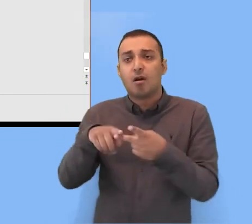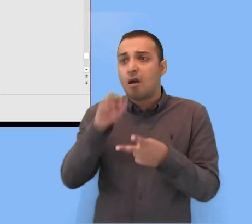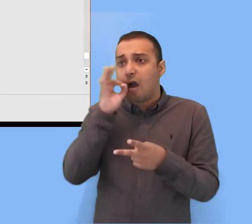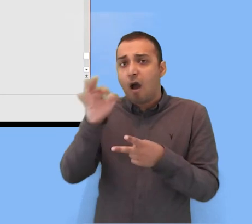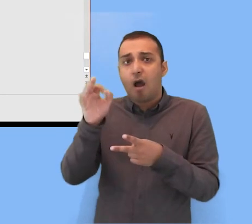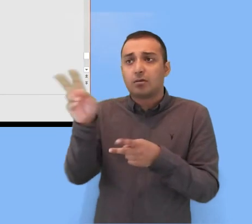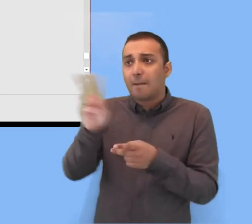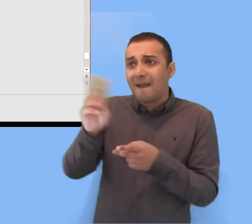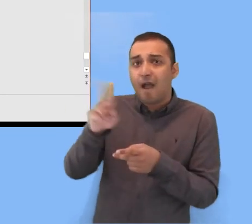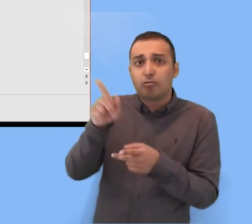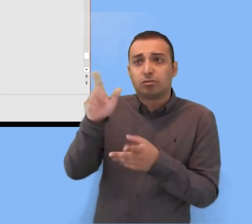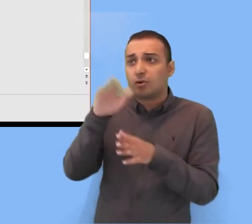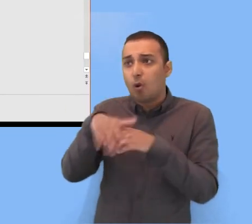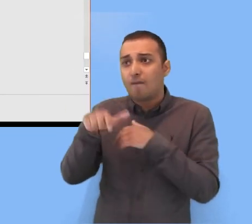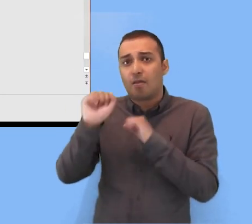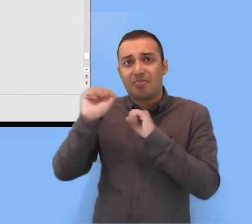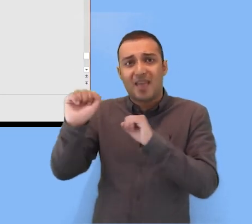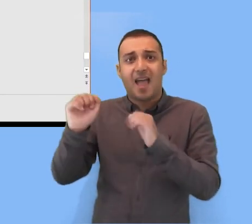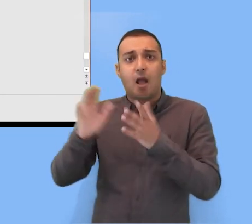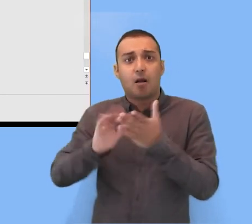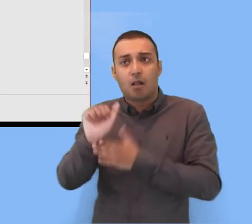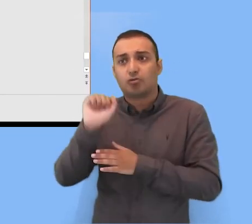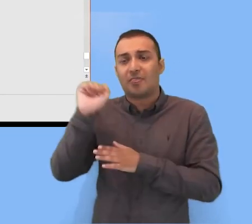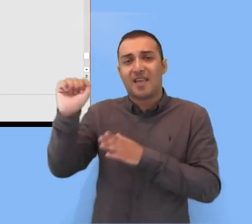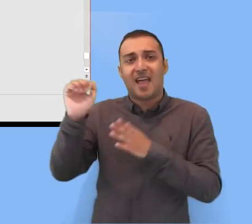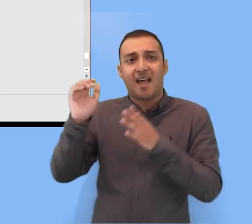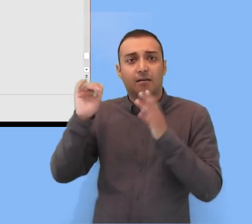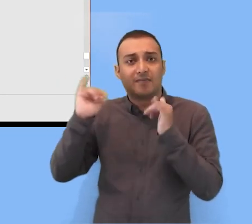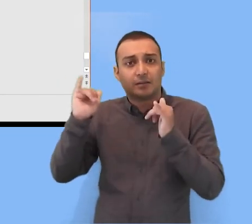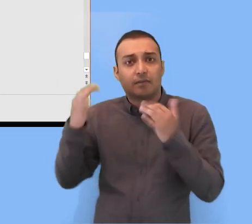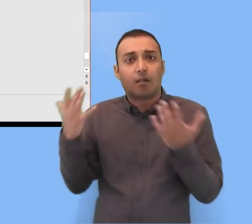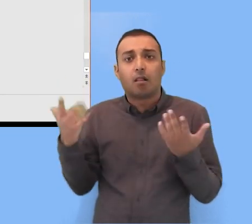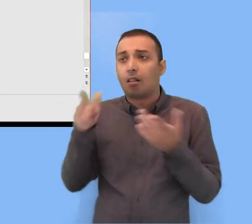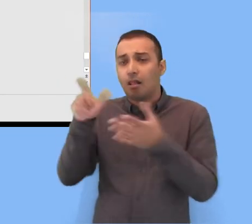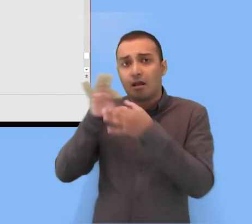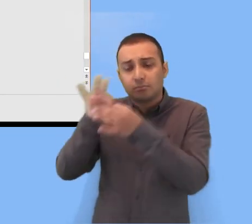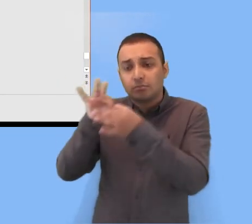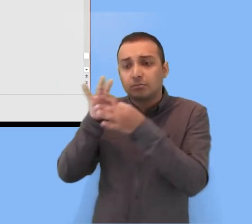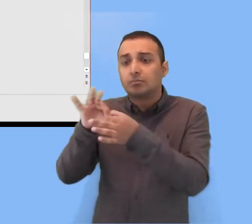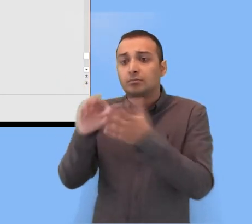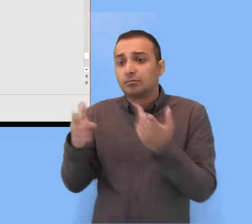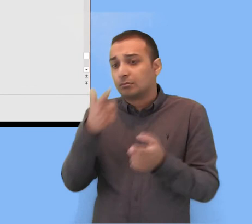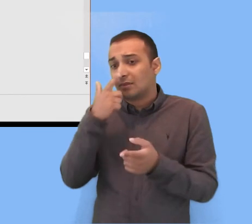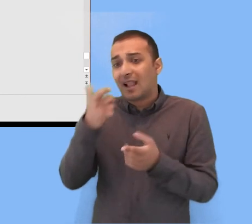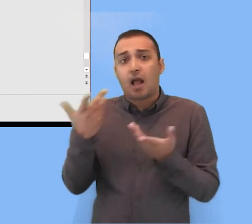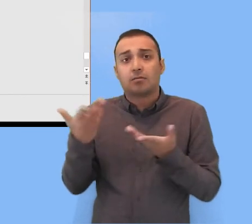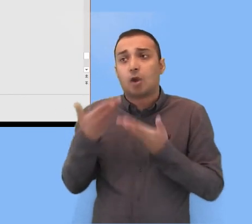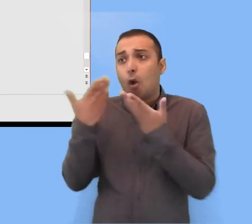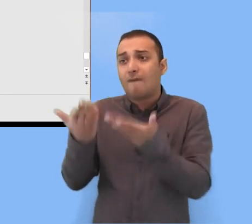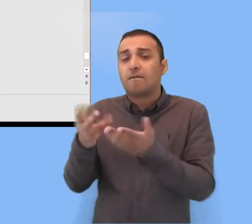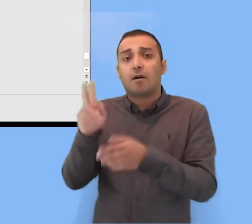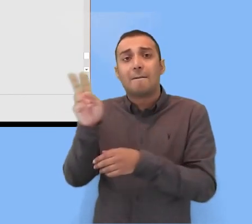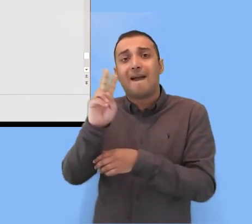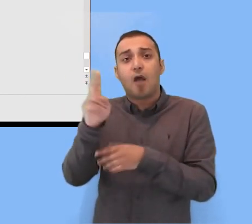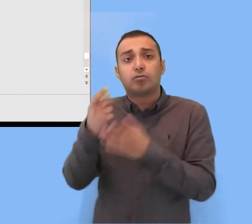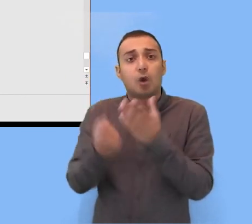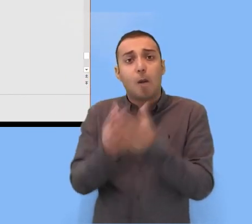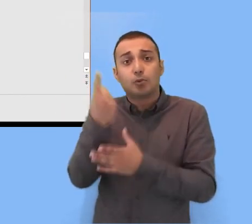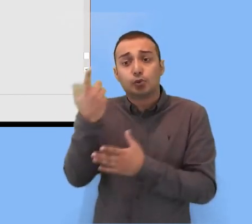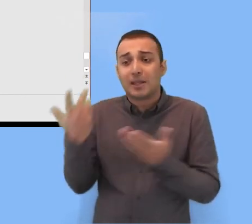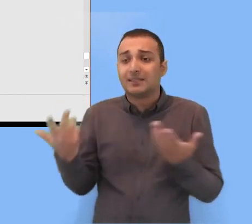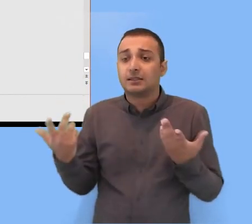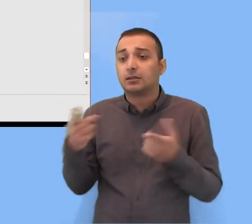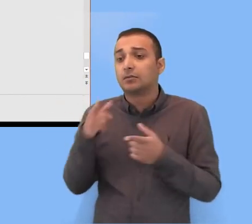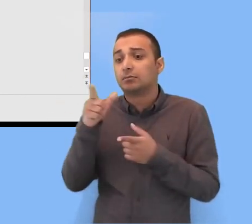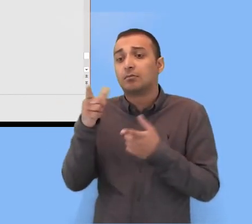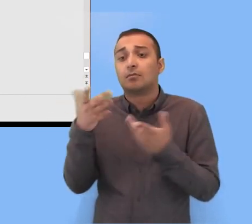you know, just engaging. Also providing parent-to-parent opportunities, sometimes that really helps.